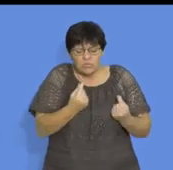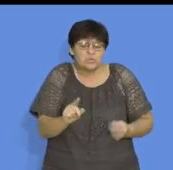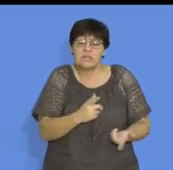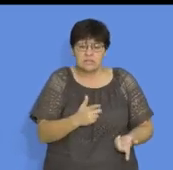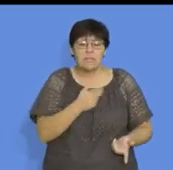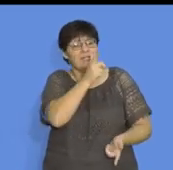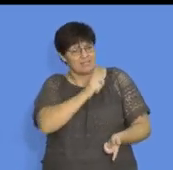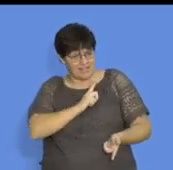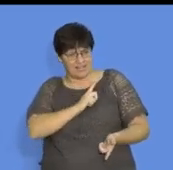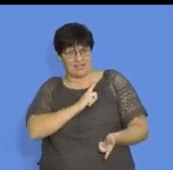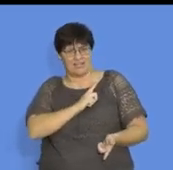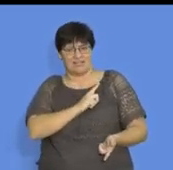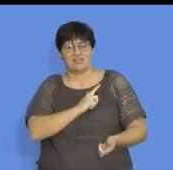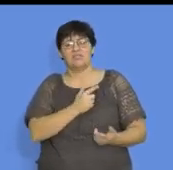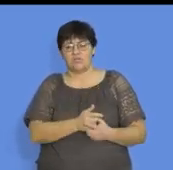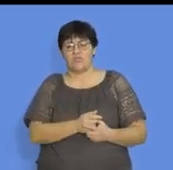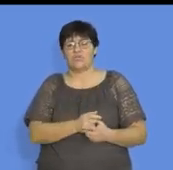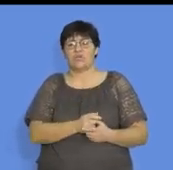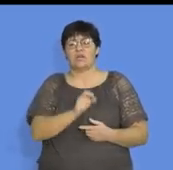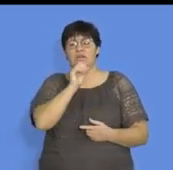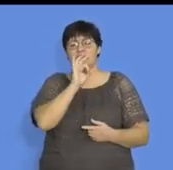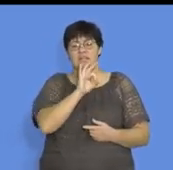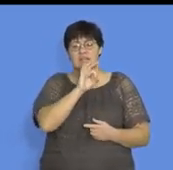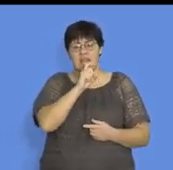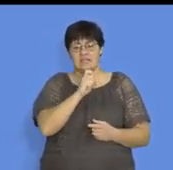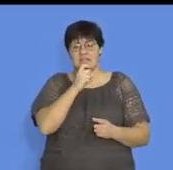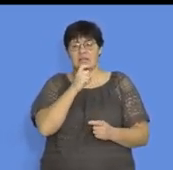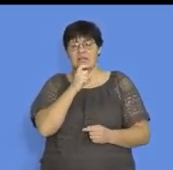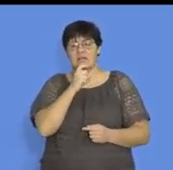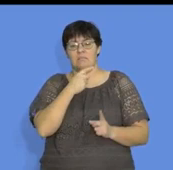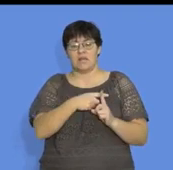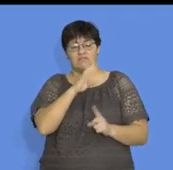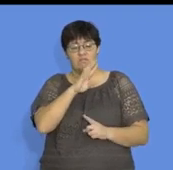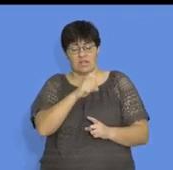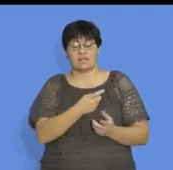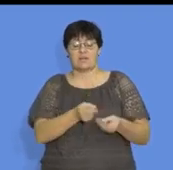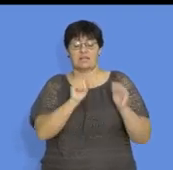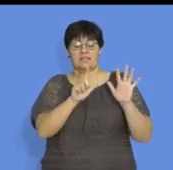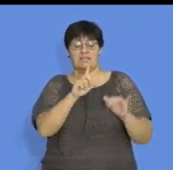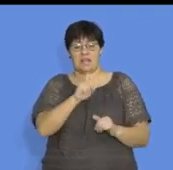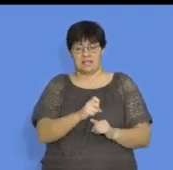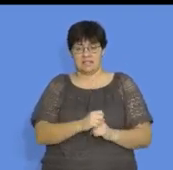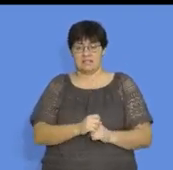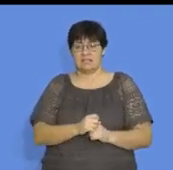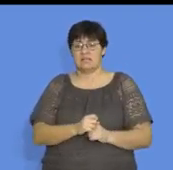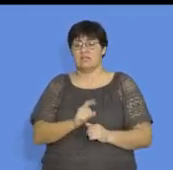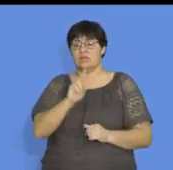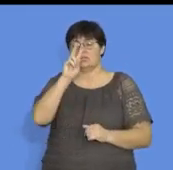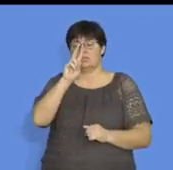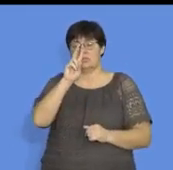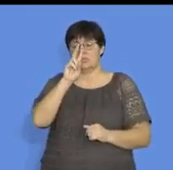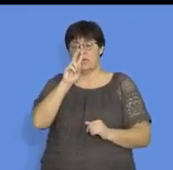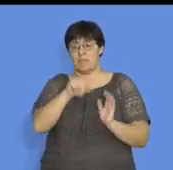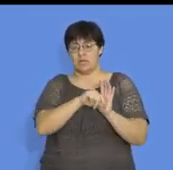right? So 3x plus 4x will give me 7x, minus 2y plus 2y will